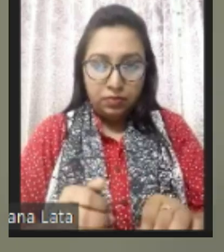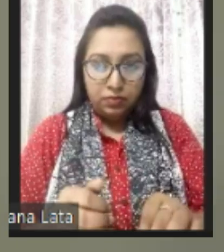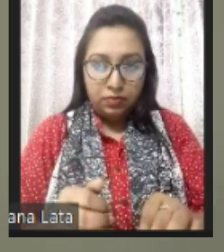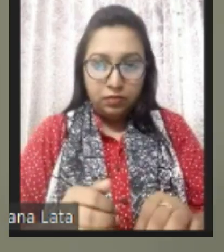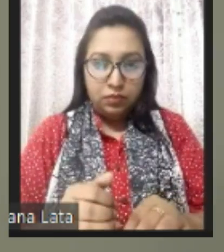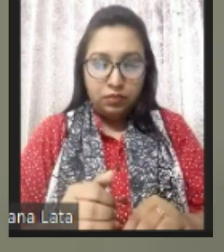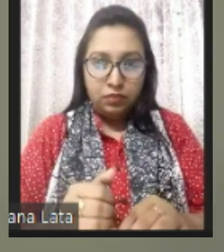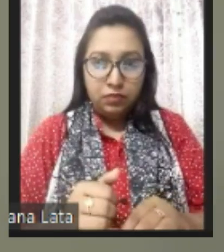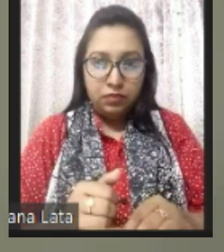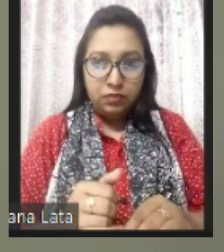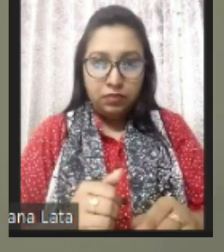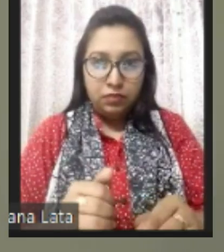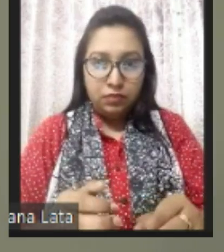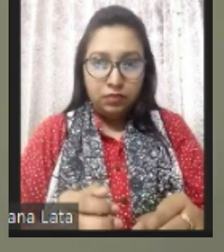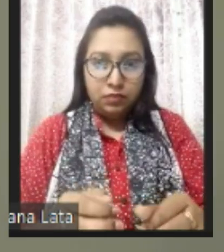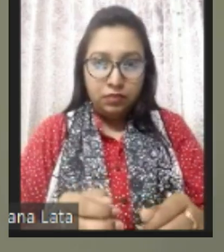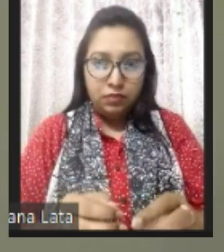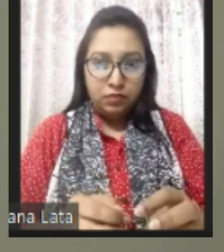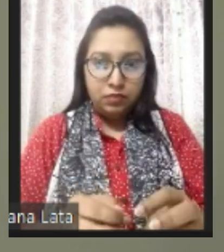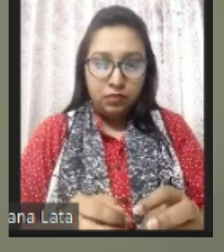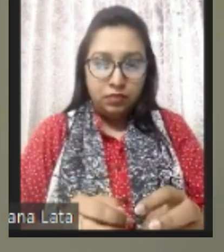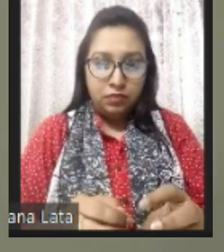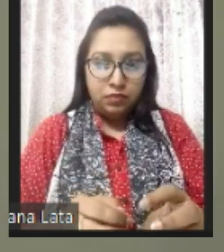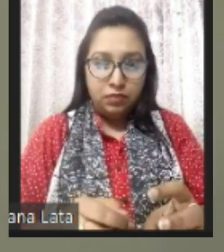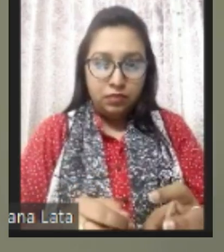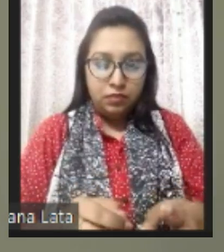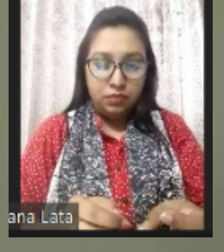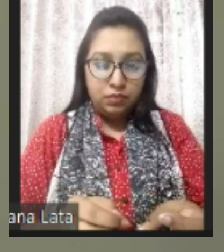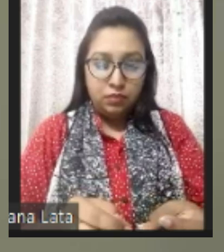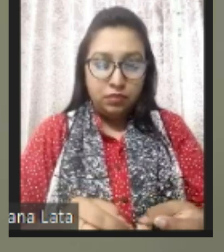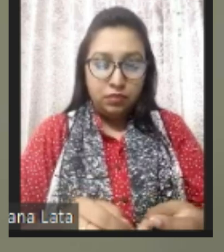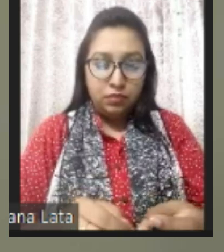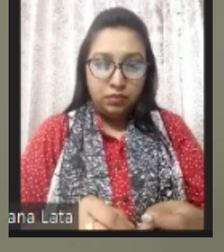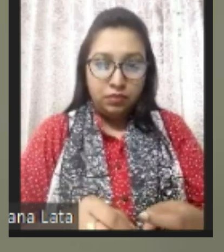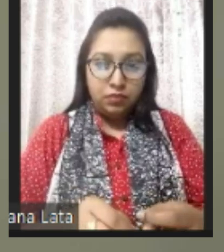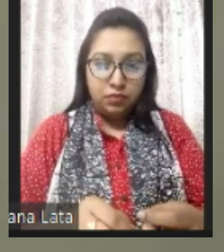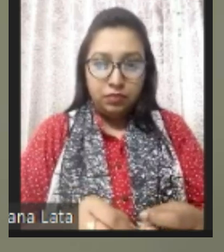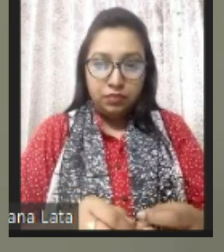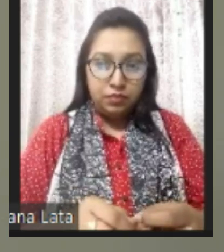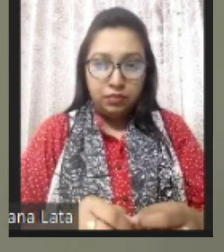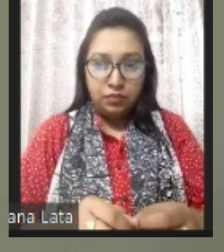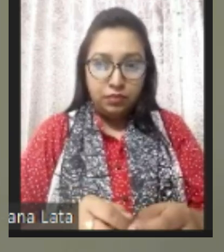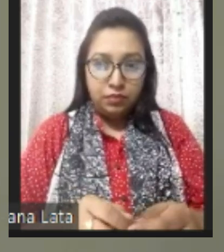Bhaskar, is there anybody else who may have access to the slides so that they can bring it up?